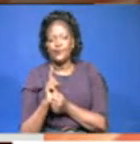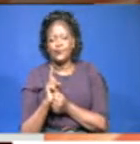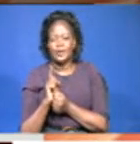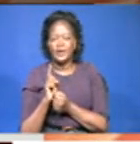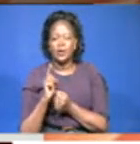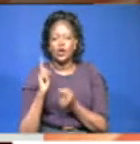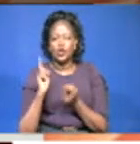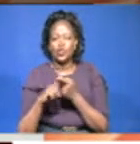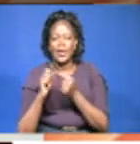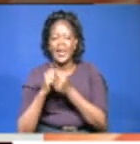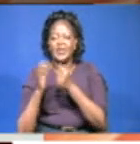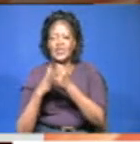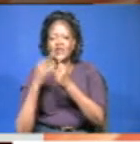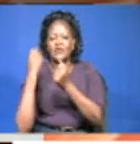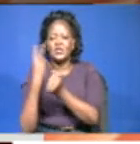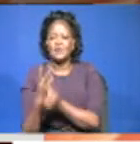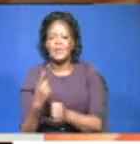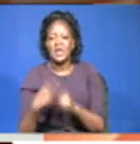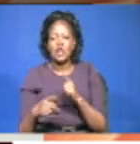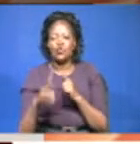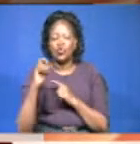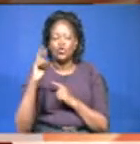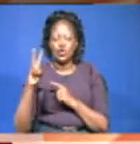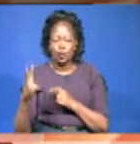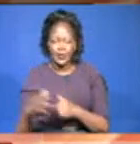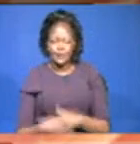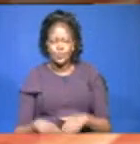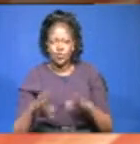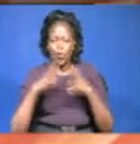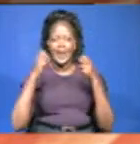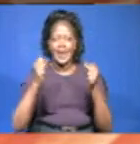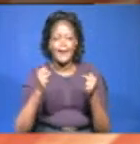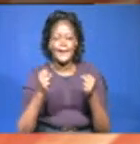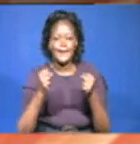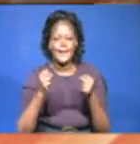18th of December 2022. World Cup, Echo KBC.